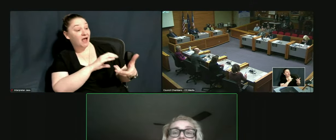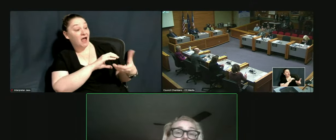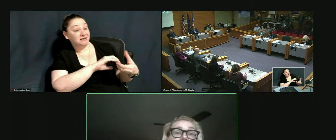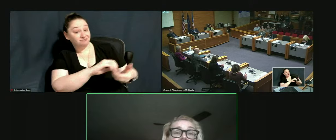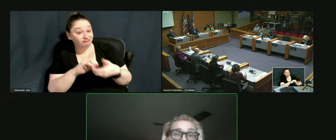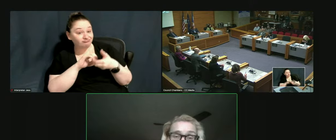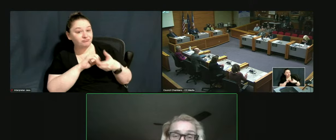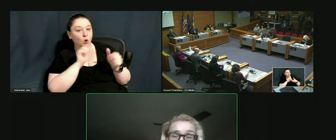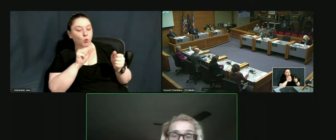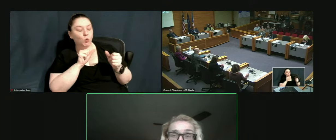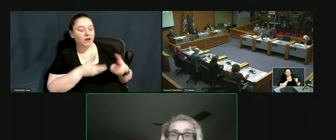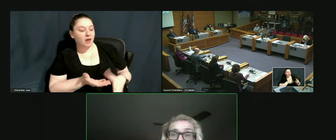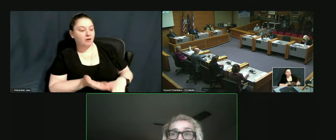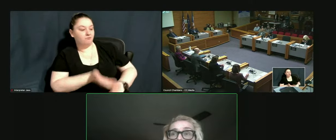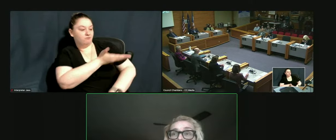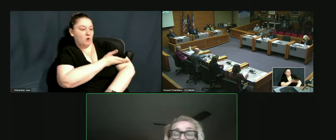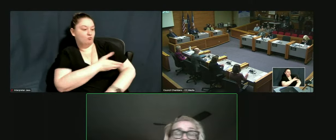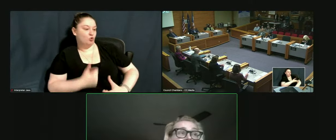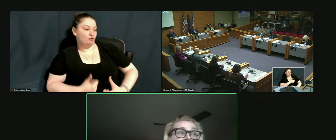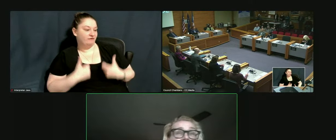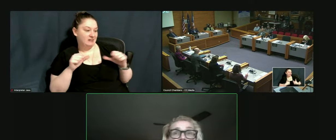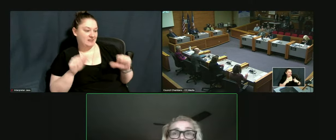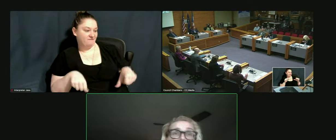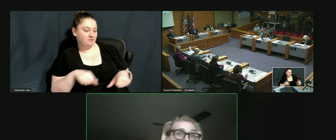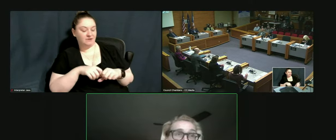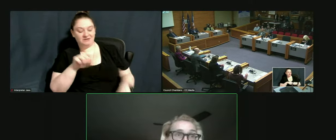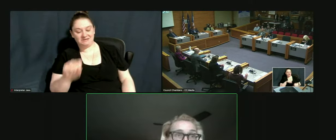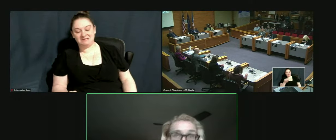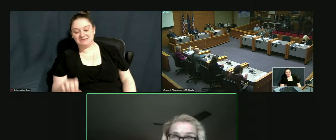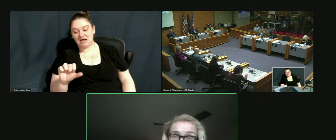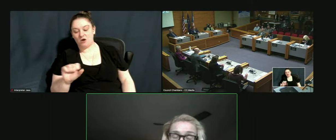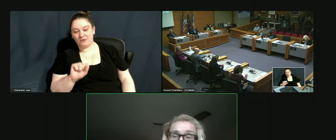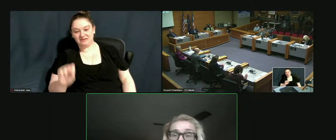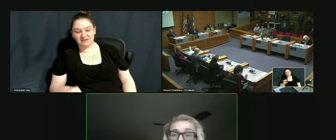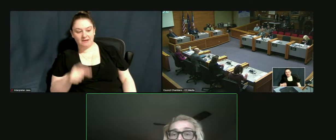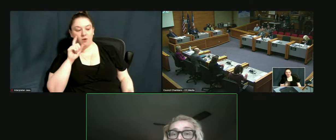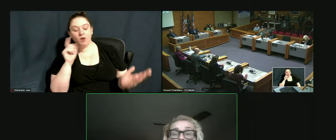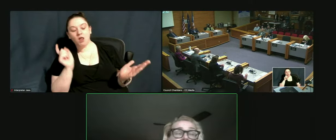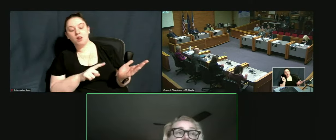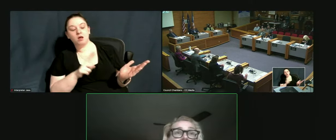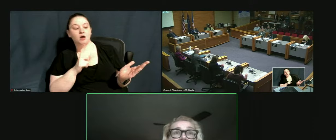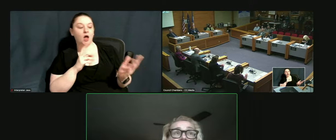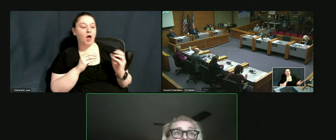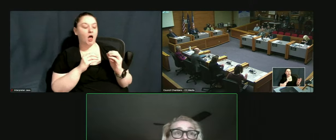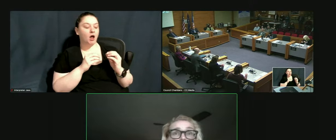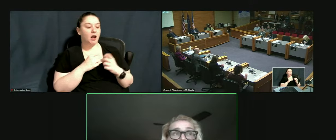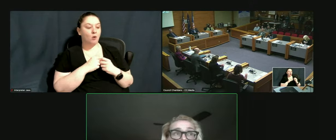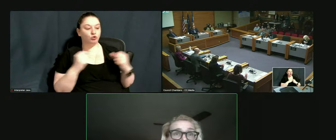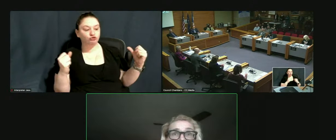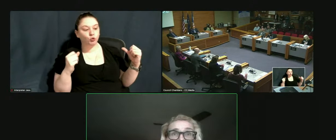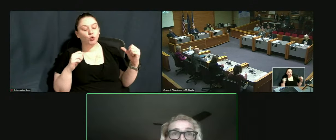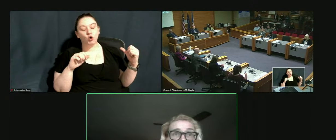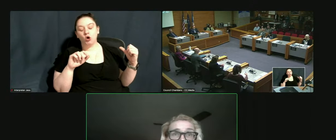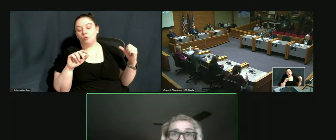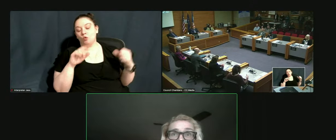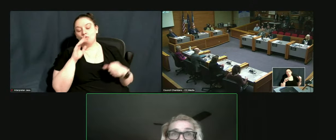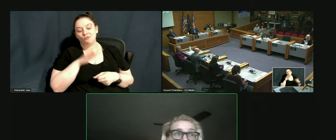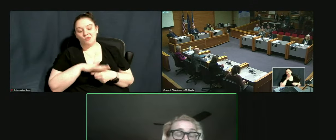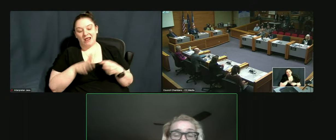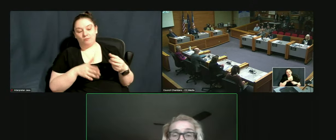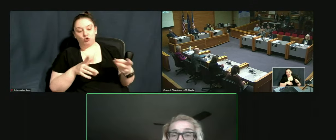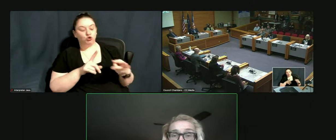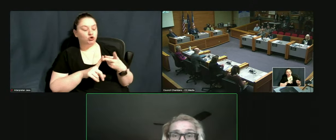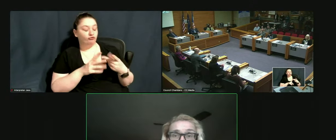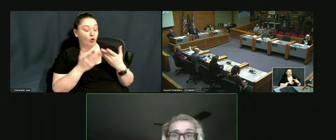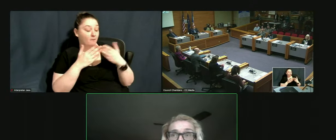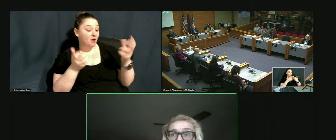improve livability in South Salem. We can keep an eye on our vulnerable neighbors. We can keep an eye out for public safety matters, whether